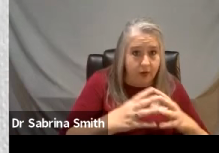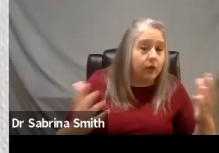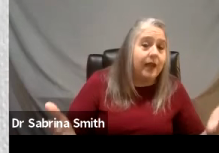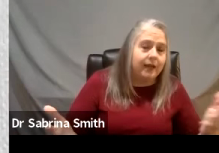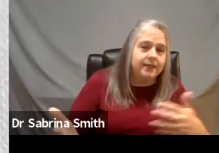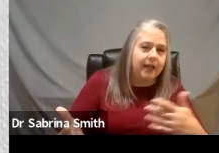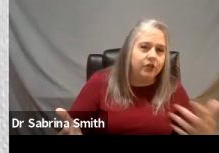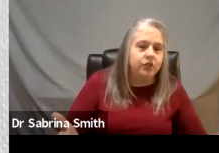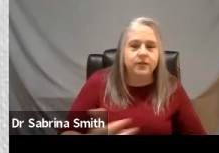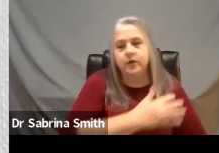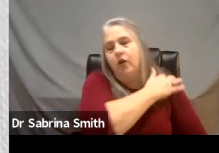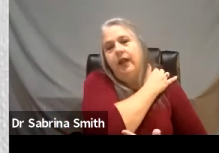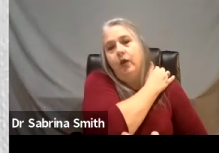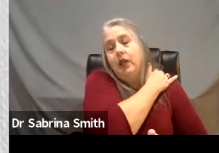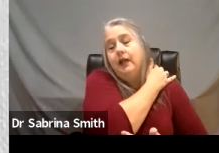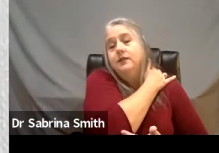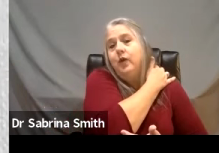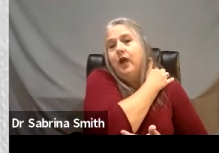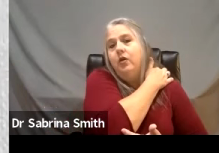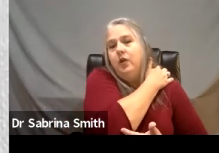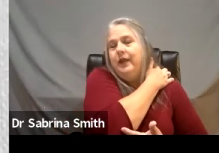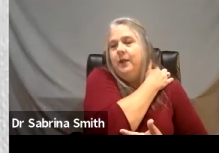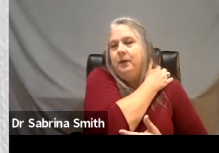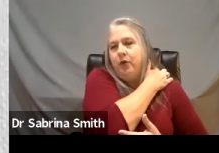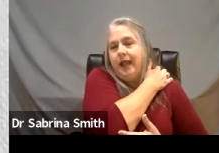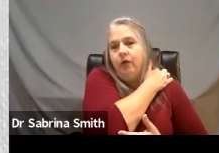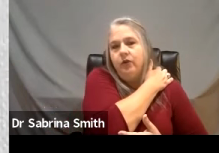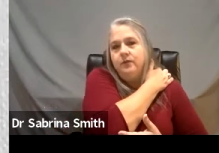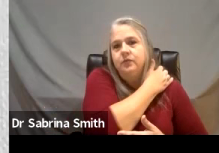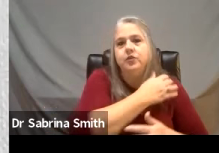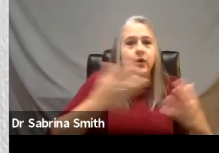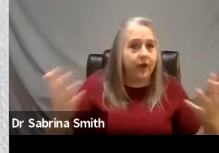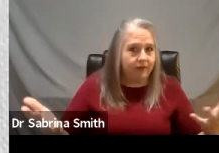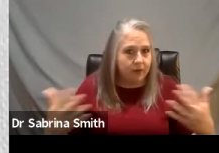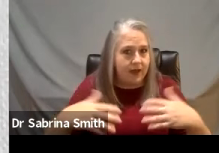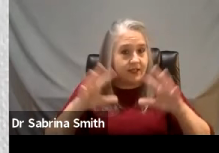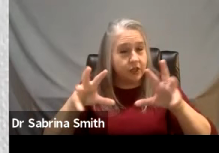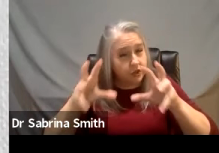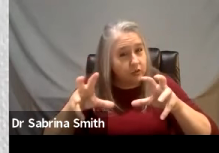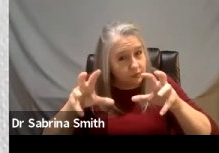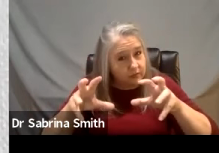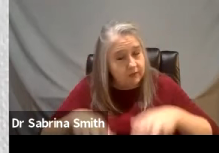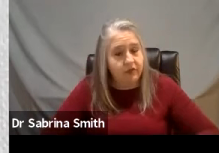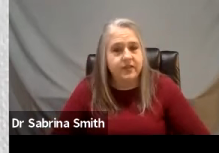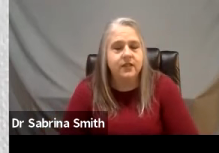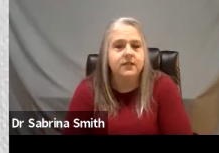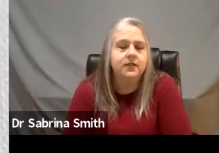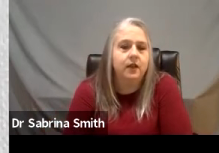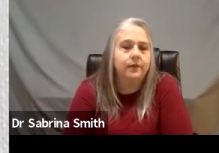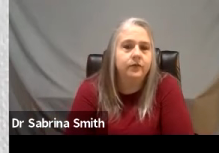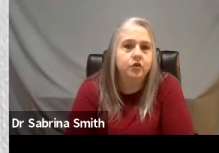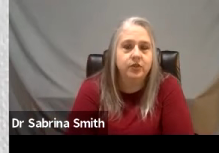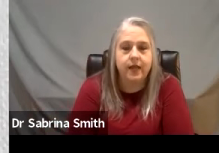all day one online, because I actually do this one all day online as well, we end up in breakout rooms, which we don't have the capacity to do for this because